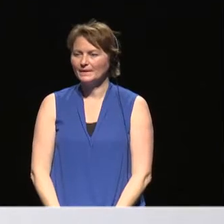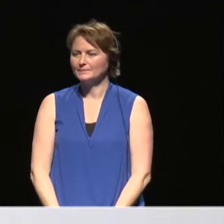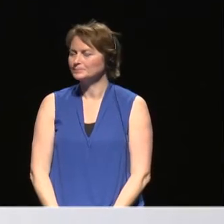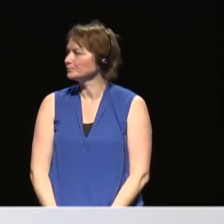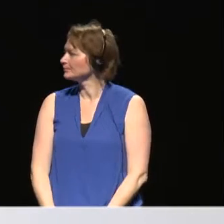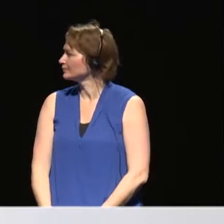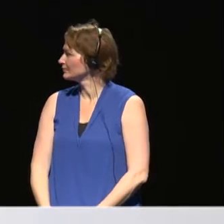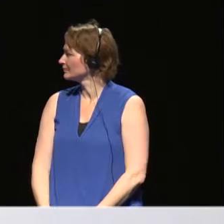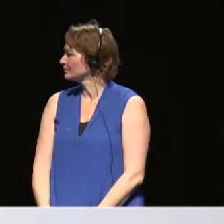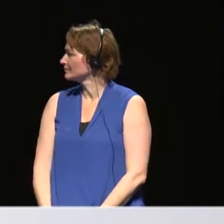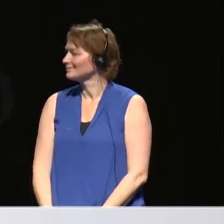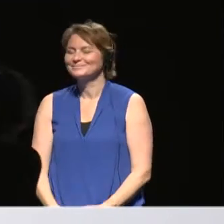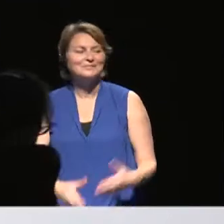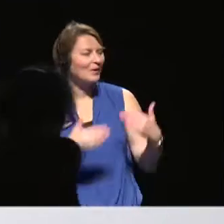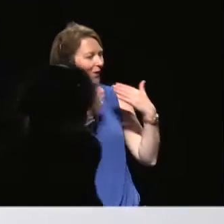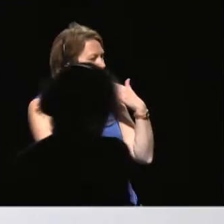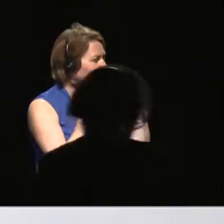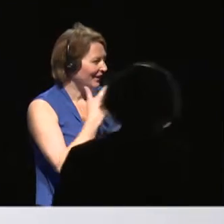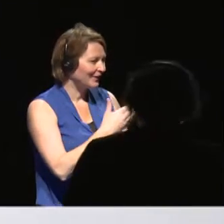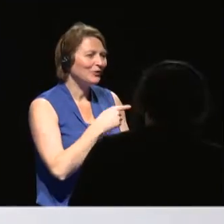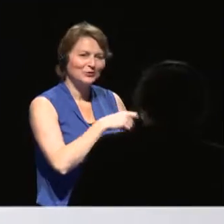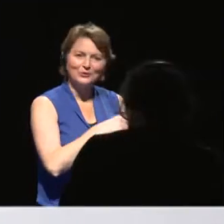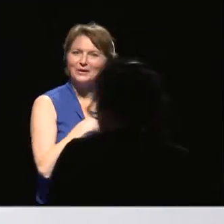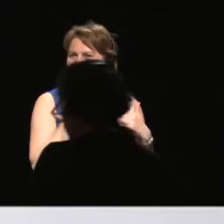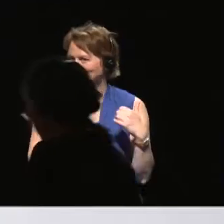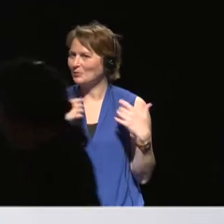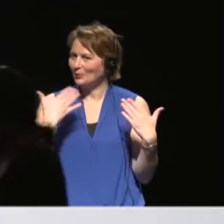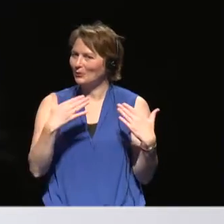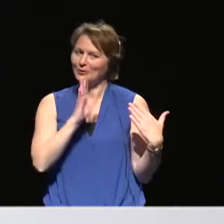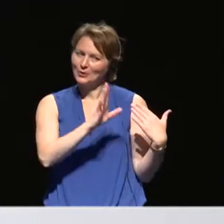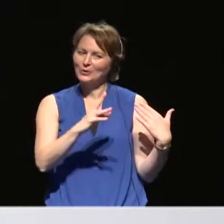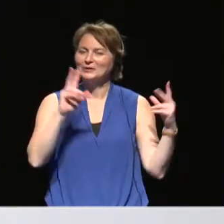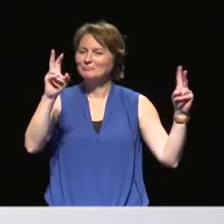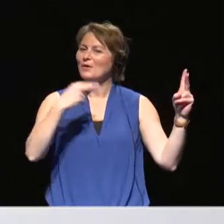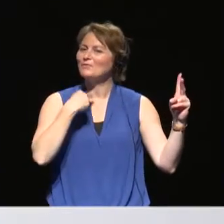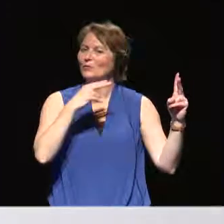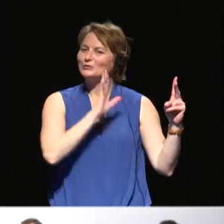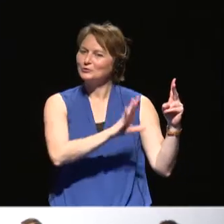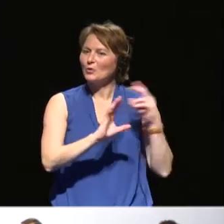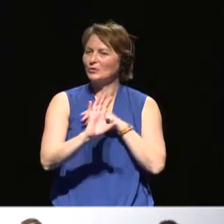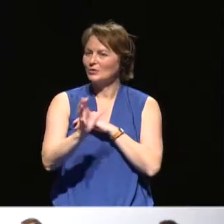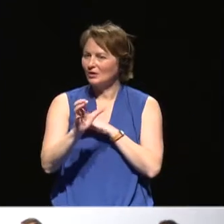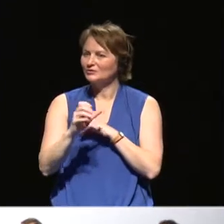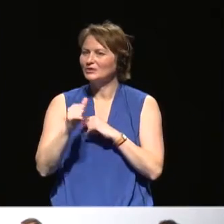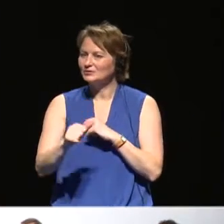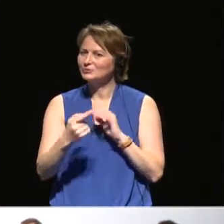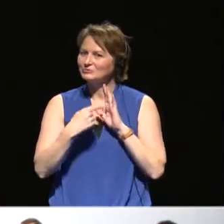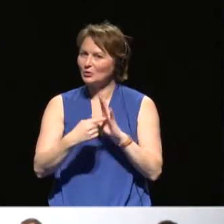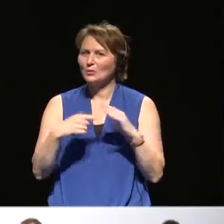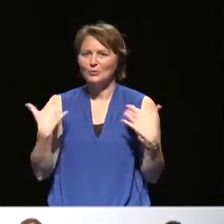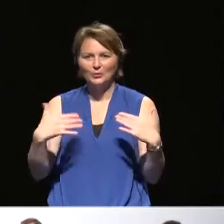Obrigado, Edlison. You are already a potent voice for good governance in your country. You show that today. And